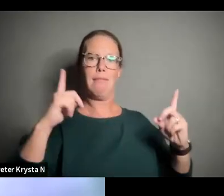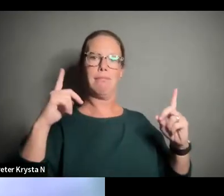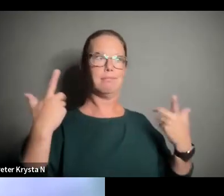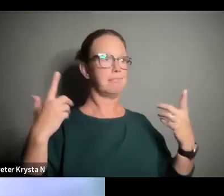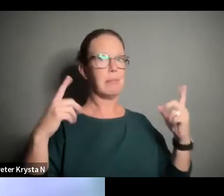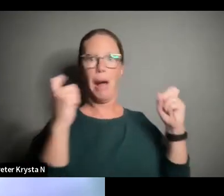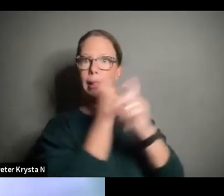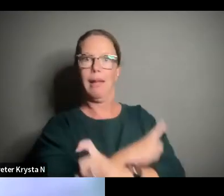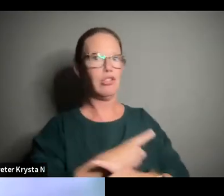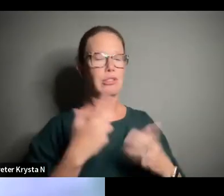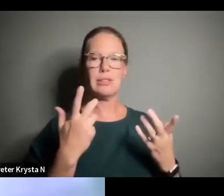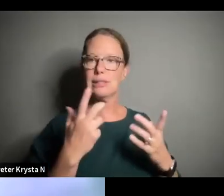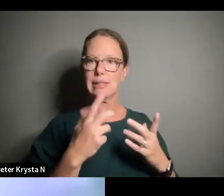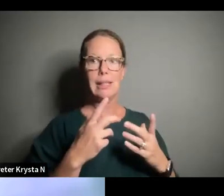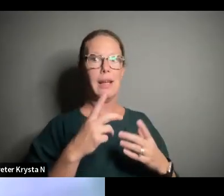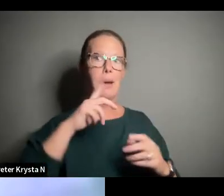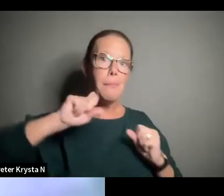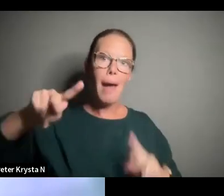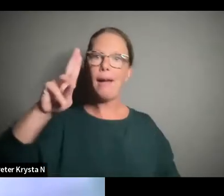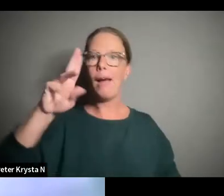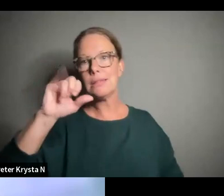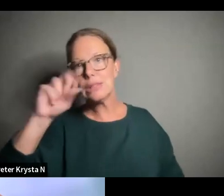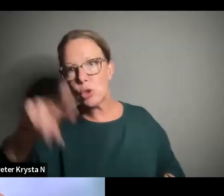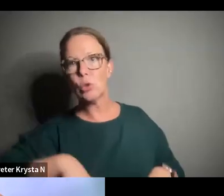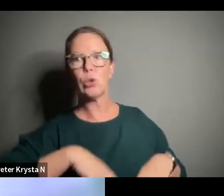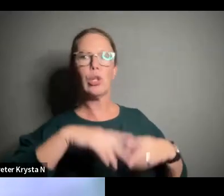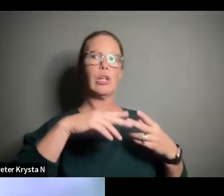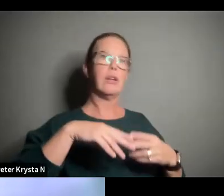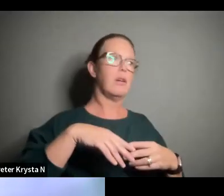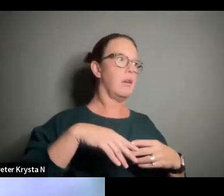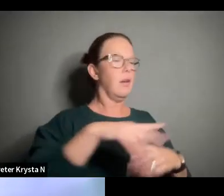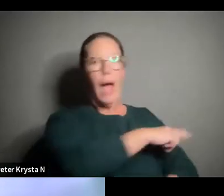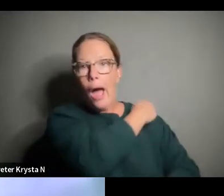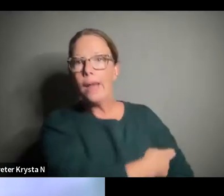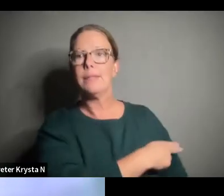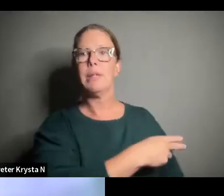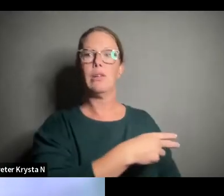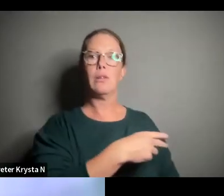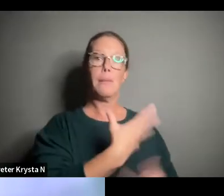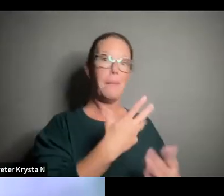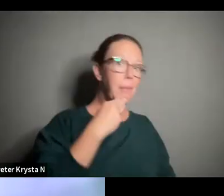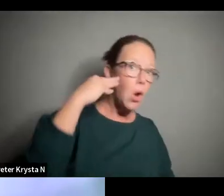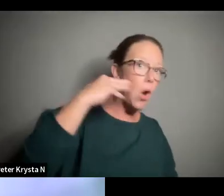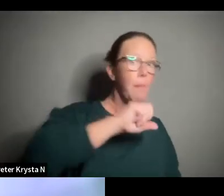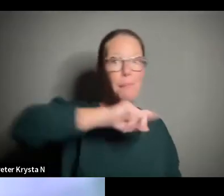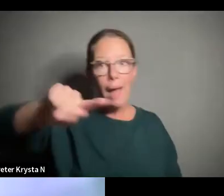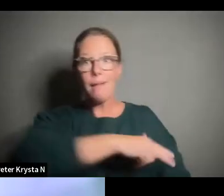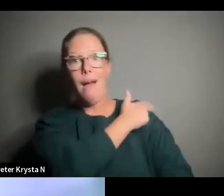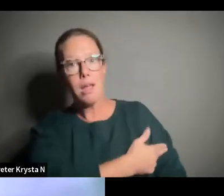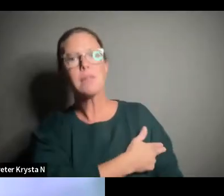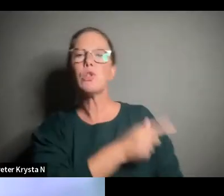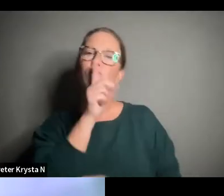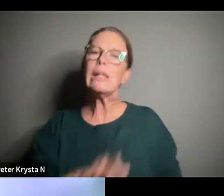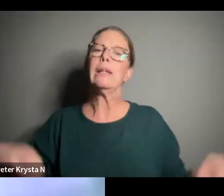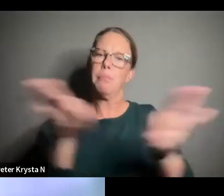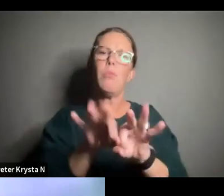does hold people back. It sends them back to the ICU. It sends them back to the acute care hospital. When they're at home, it can send them to the hospital. So it